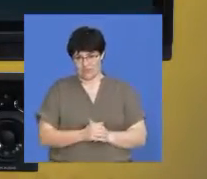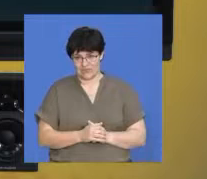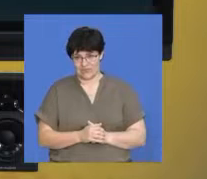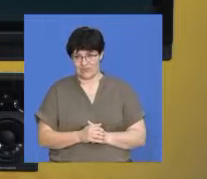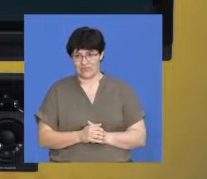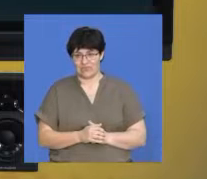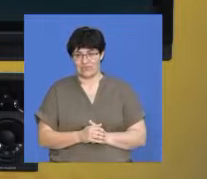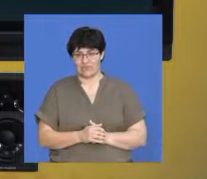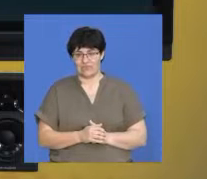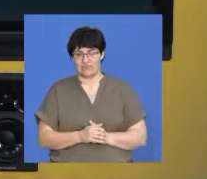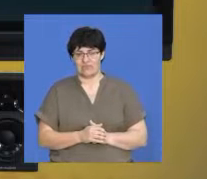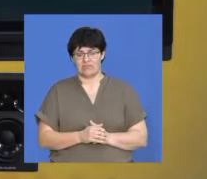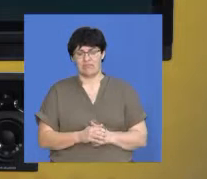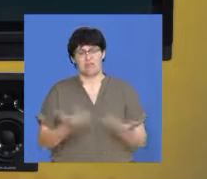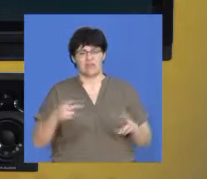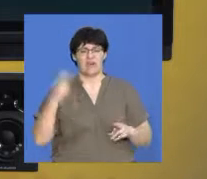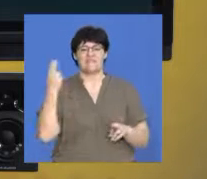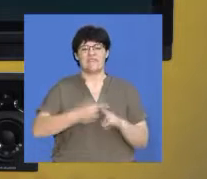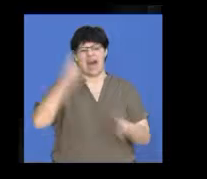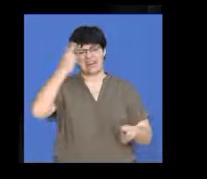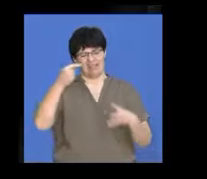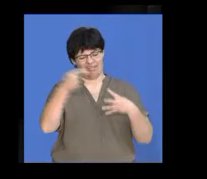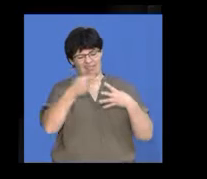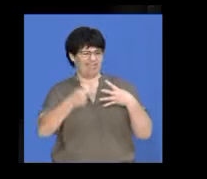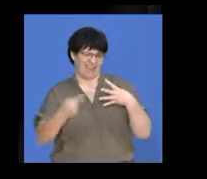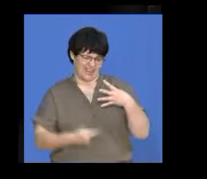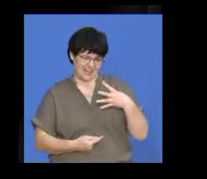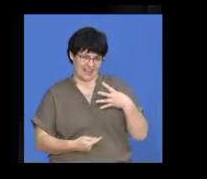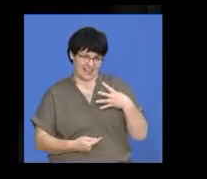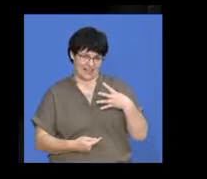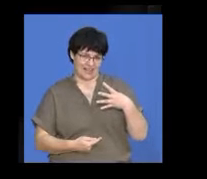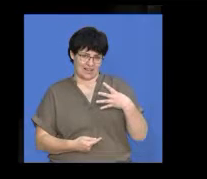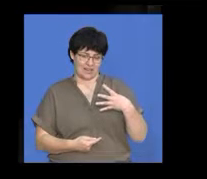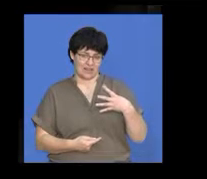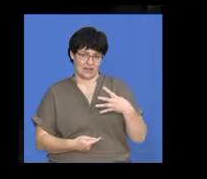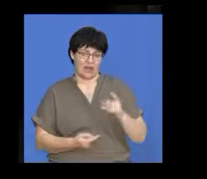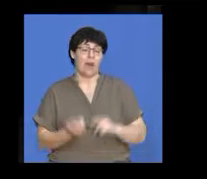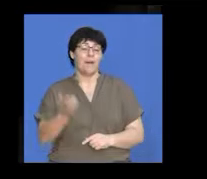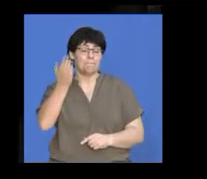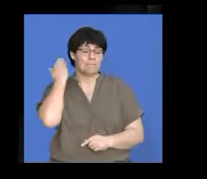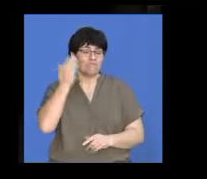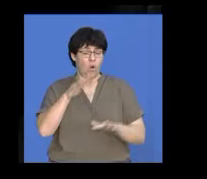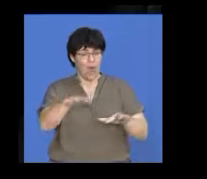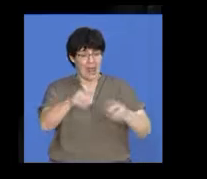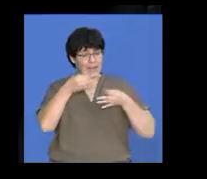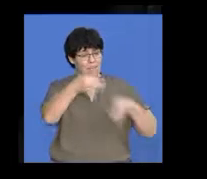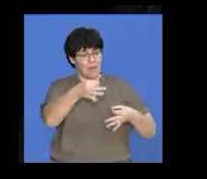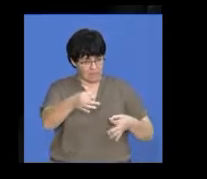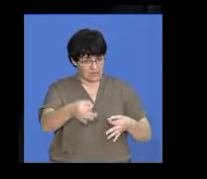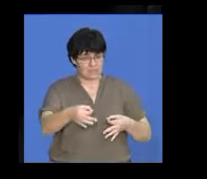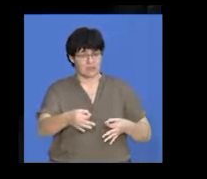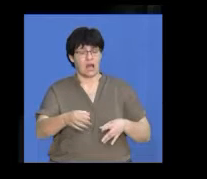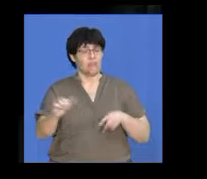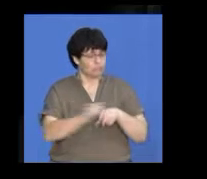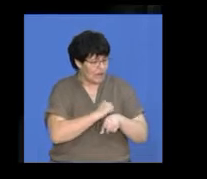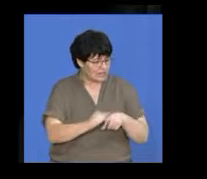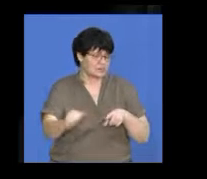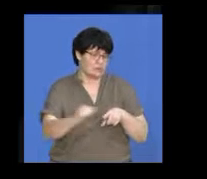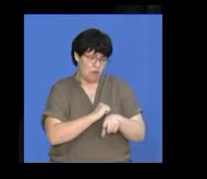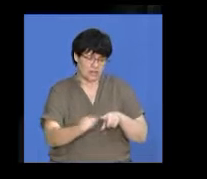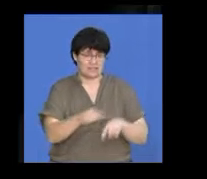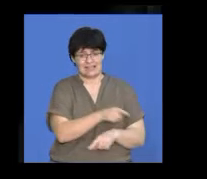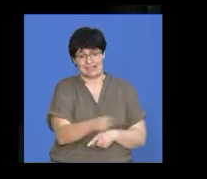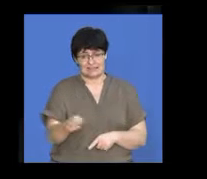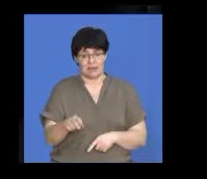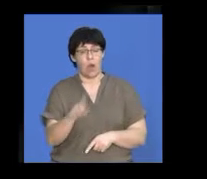Okay, and then just the final thoughts, guys. You need to work through the past exam papers. That's very important because